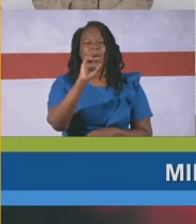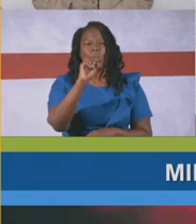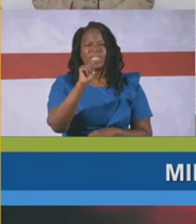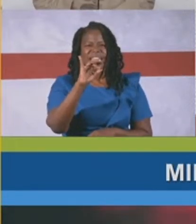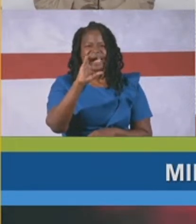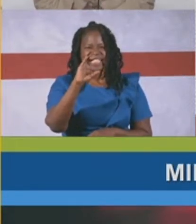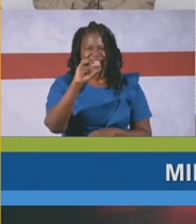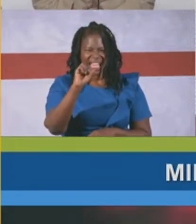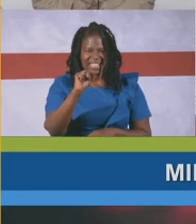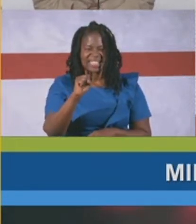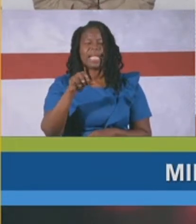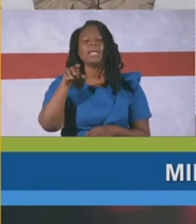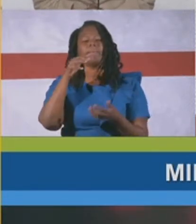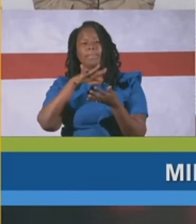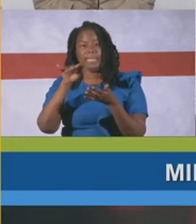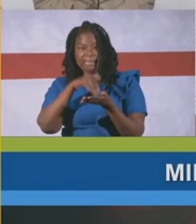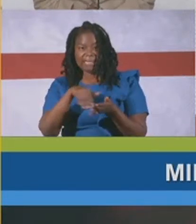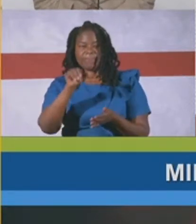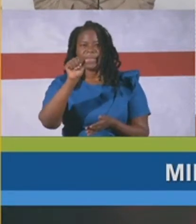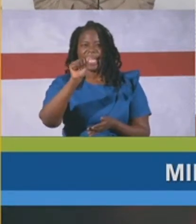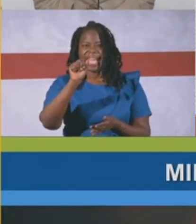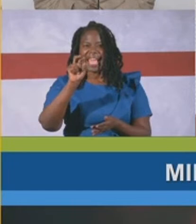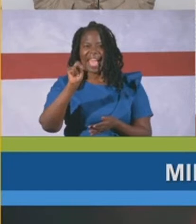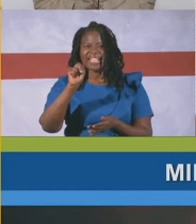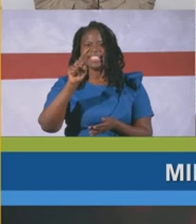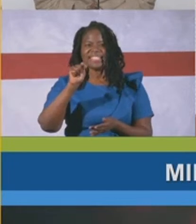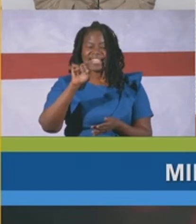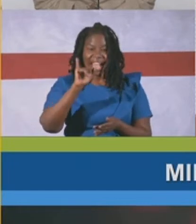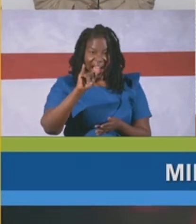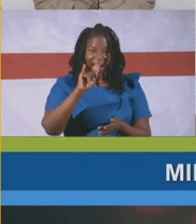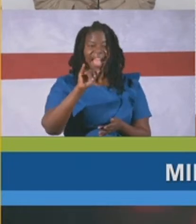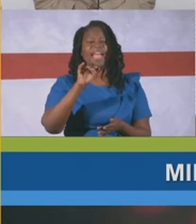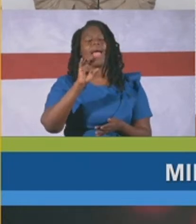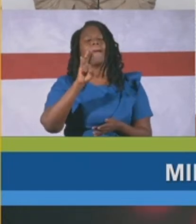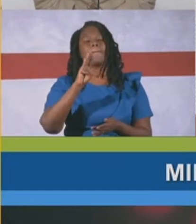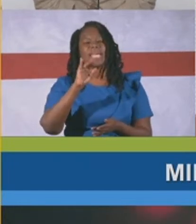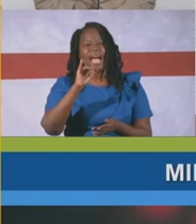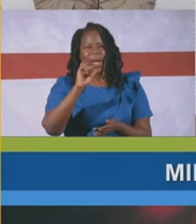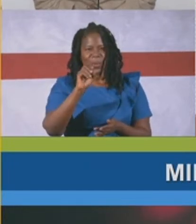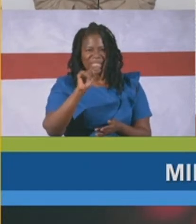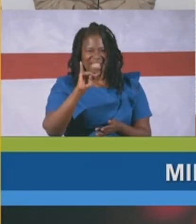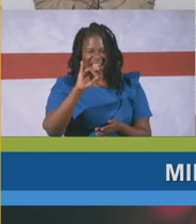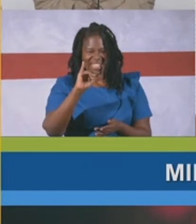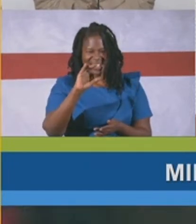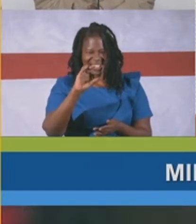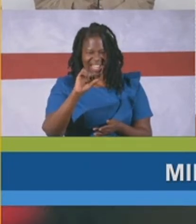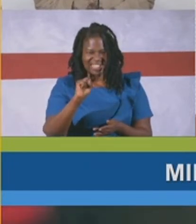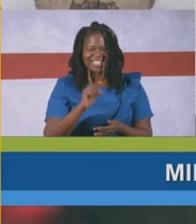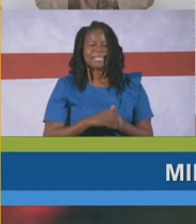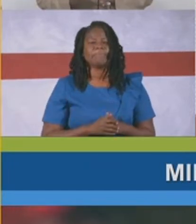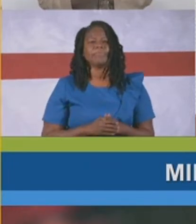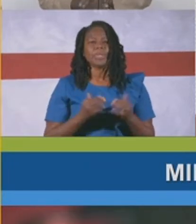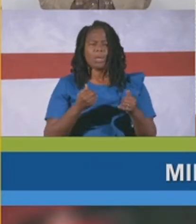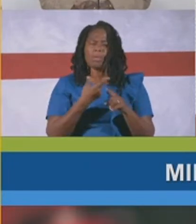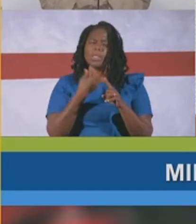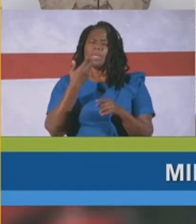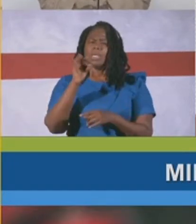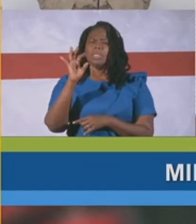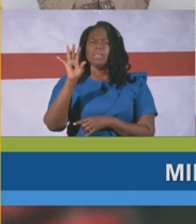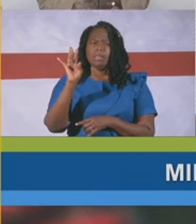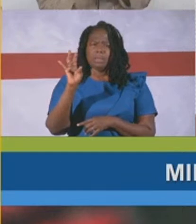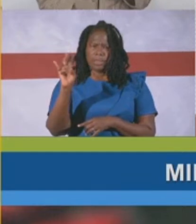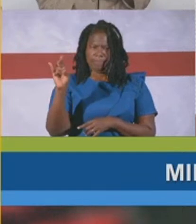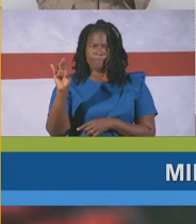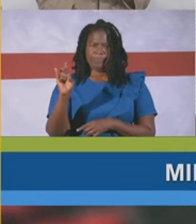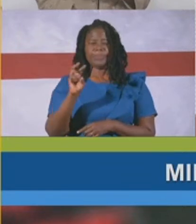We are going to look at some statistics, but to put it into context, since 1997, the WHO has